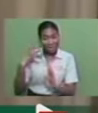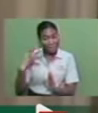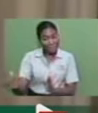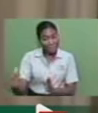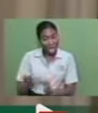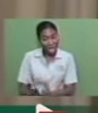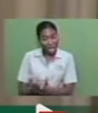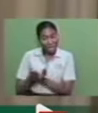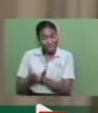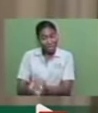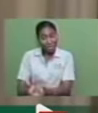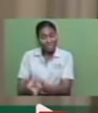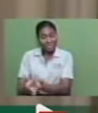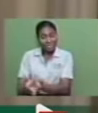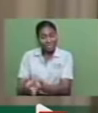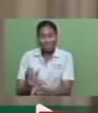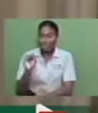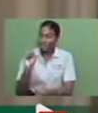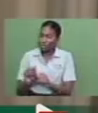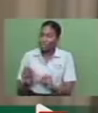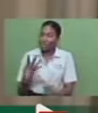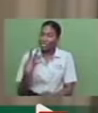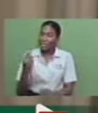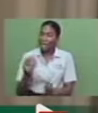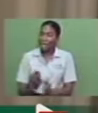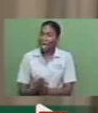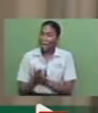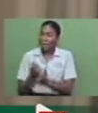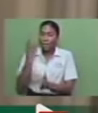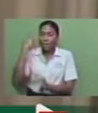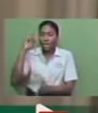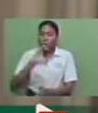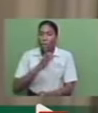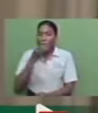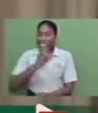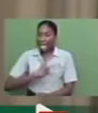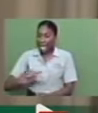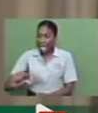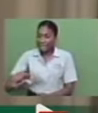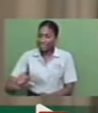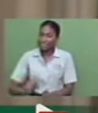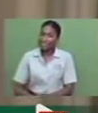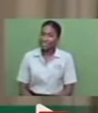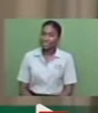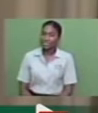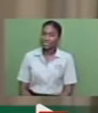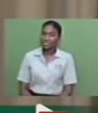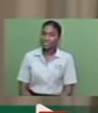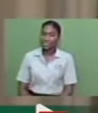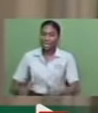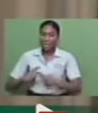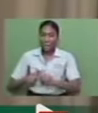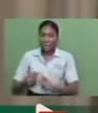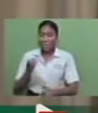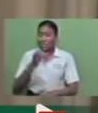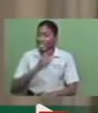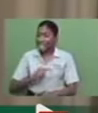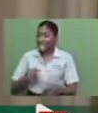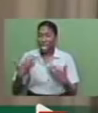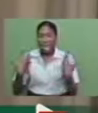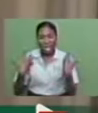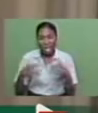And they bought this for the Coast Guard, when the Coast Guard have already in their fleet 6 fully